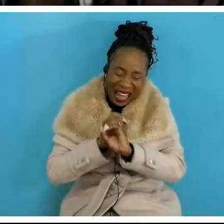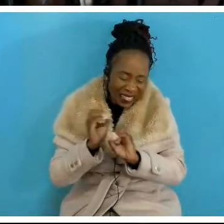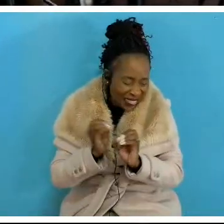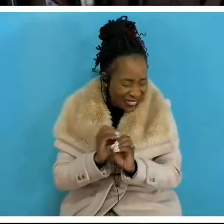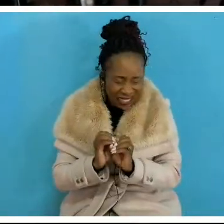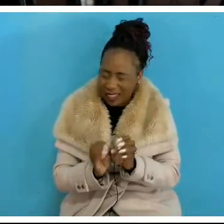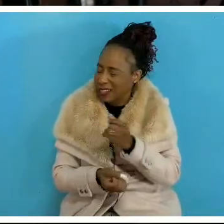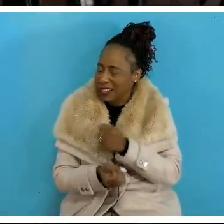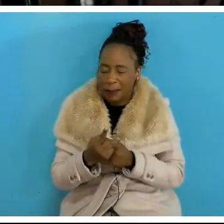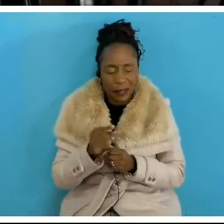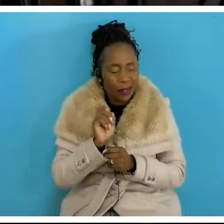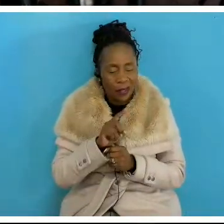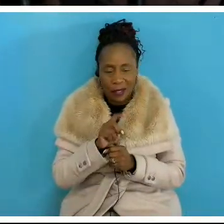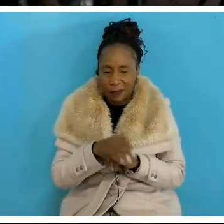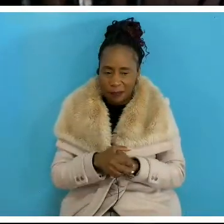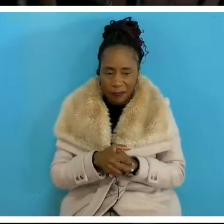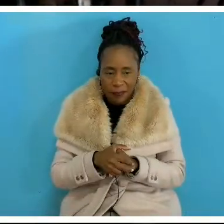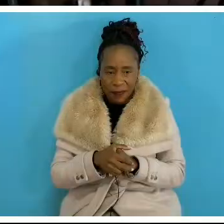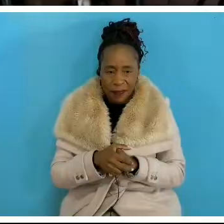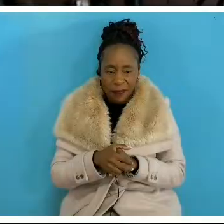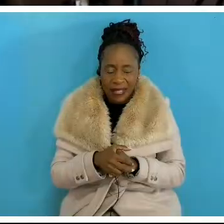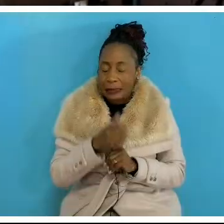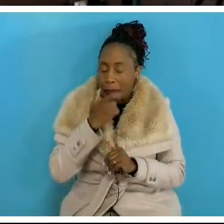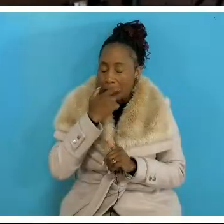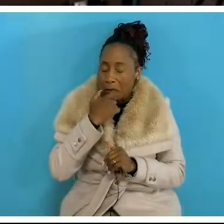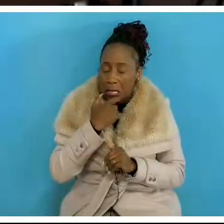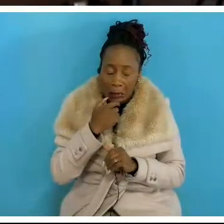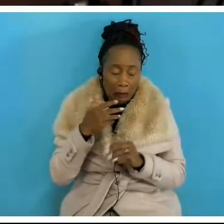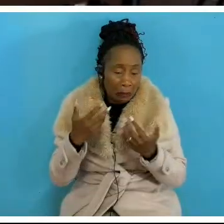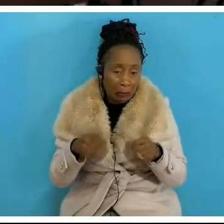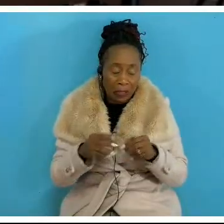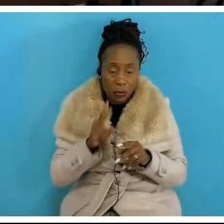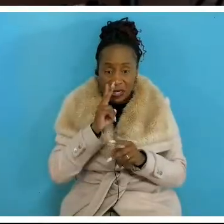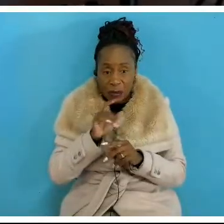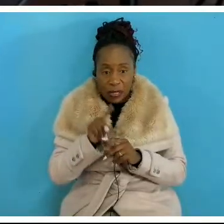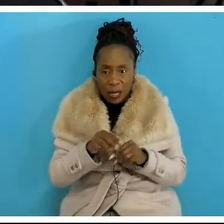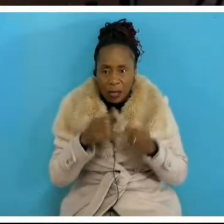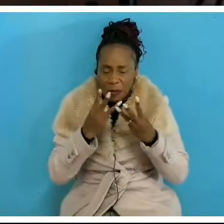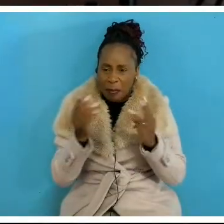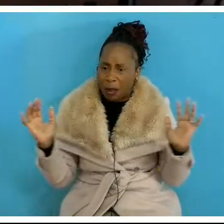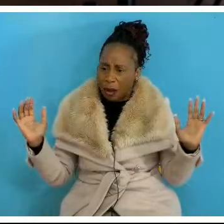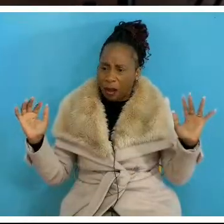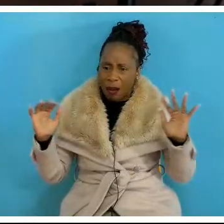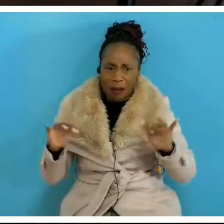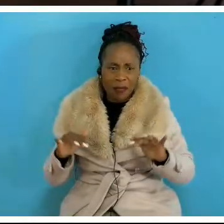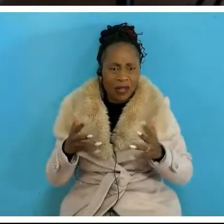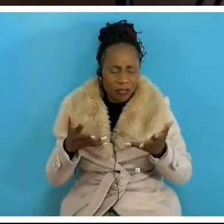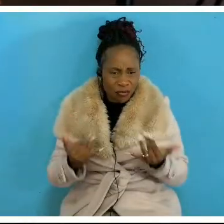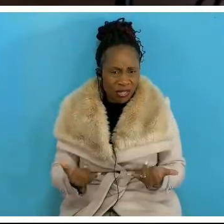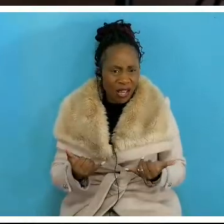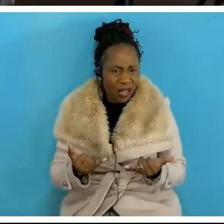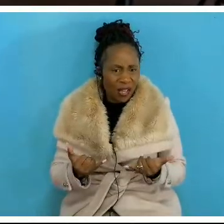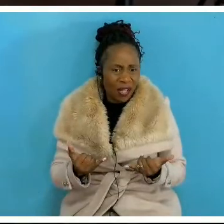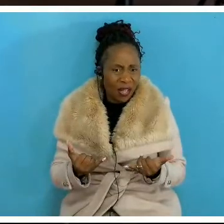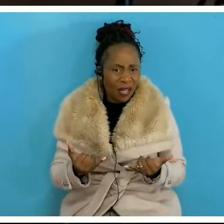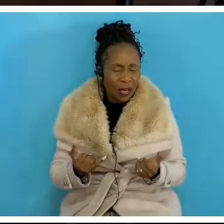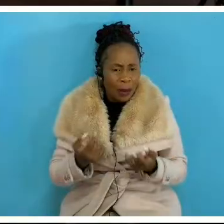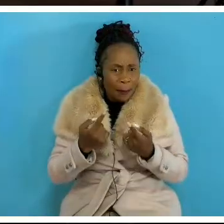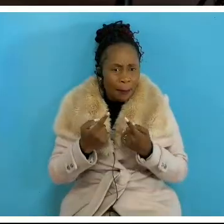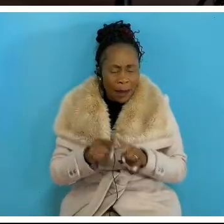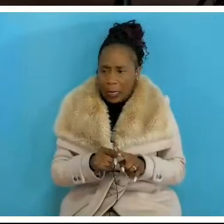nothing happening in Enderdale. It is actually very sad to see that people has come here today and they haven't thought about